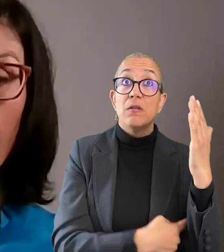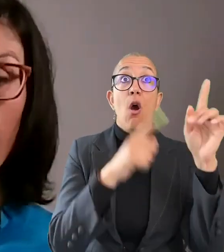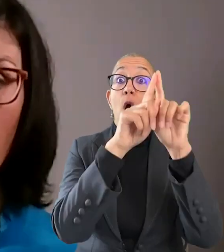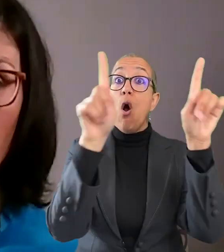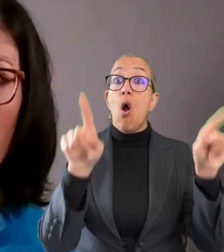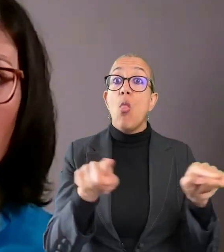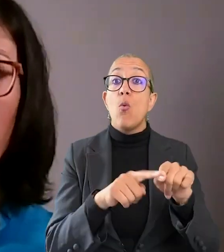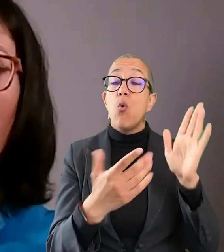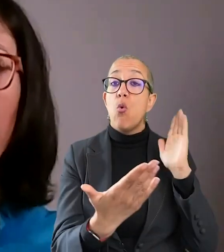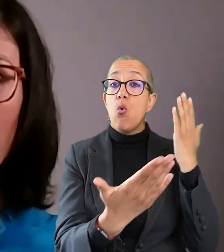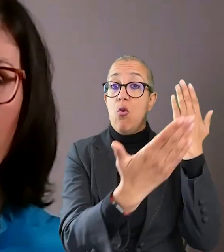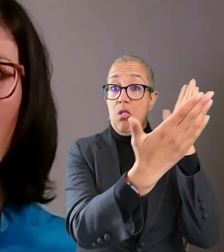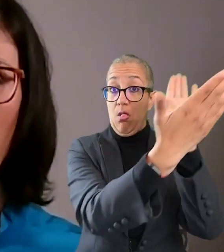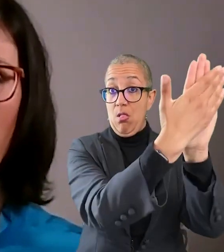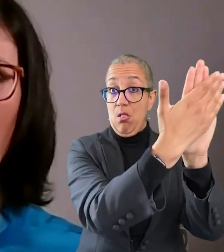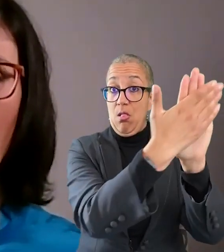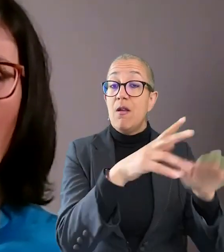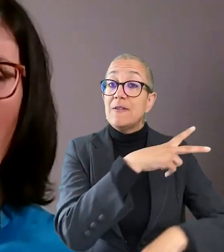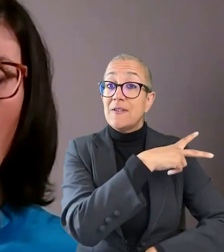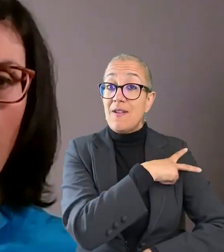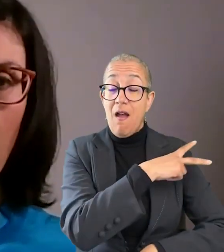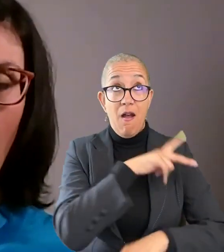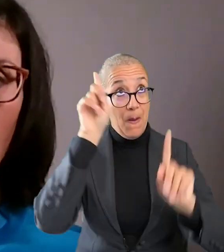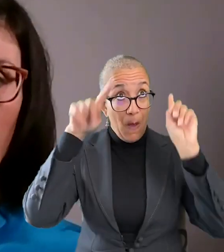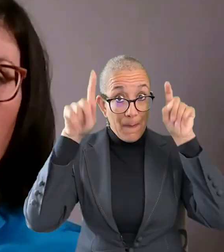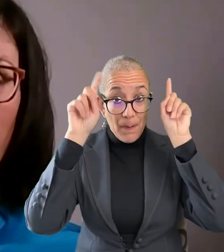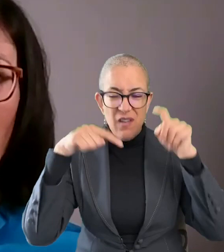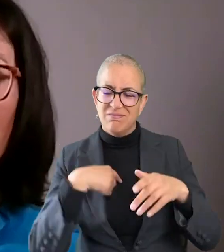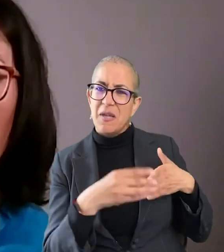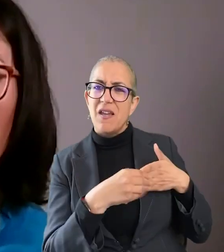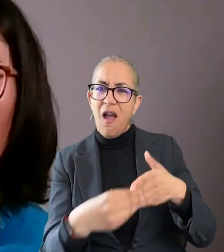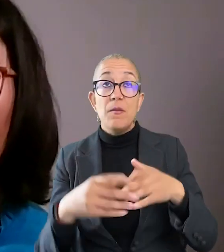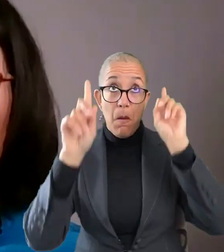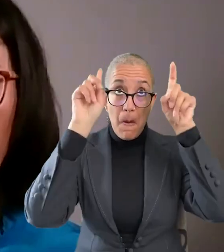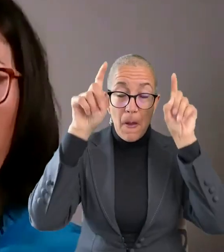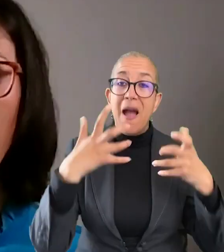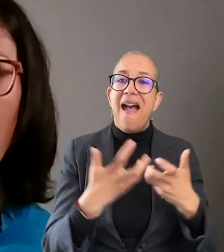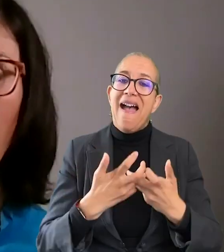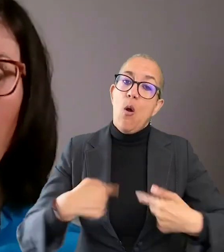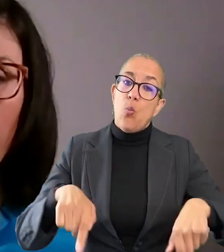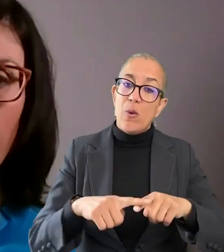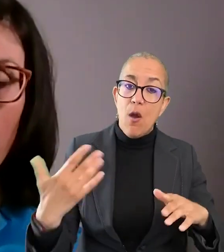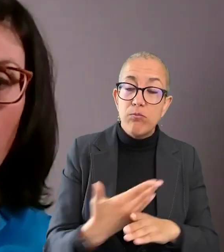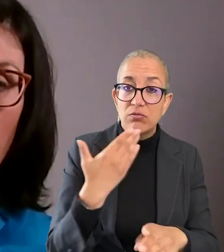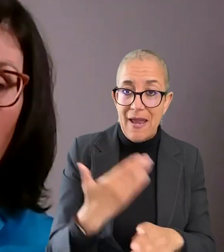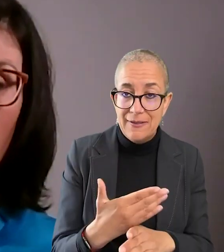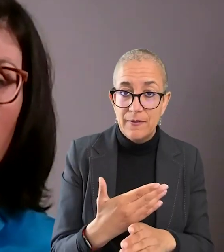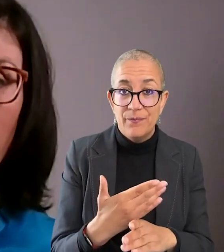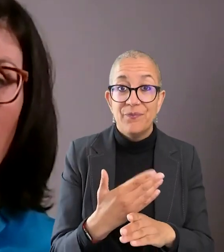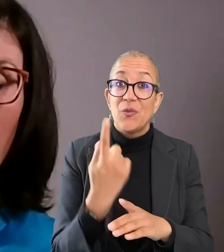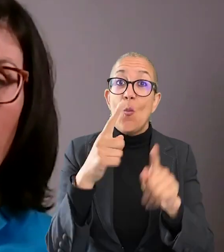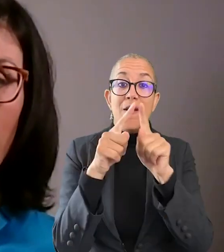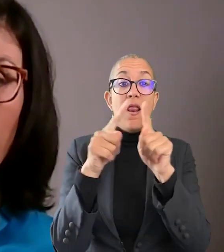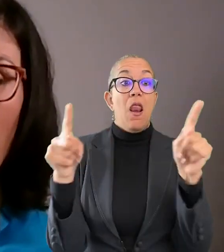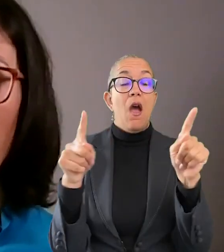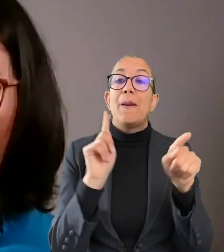actually primarily my staff came up with guidance from me about how we operate. And the line in it that I think is the